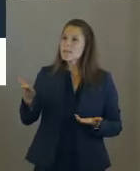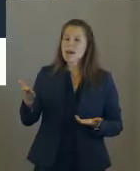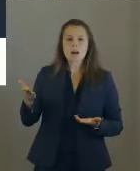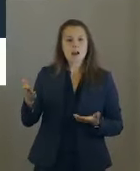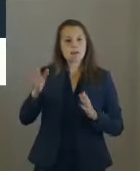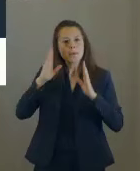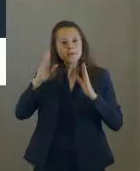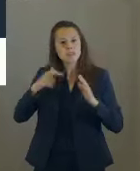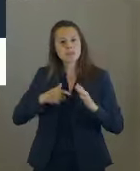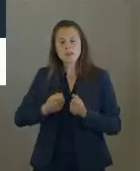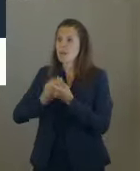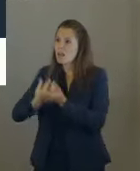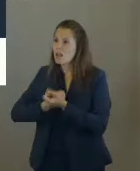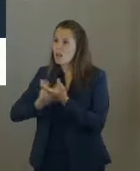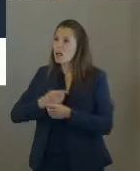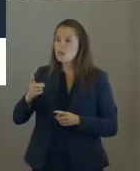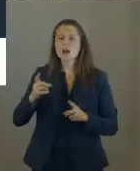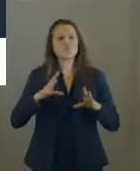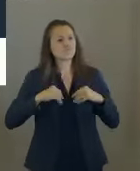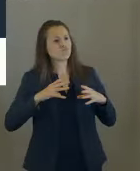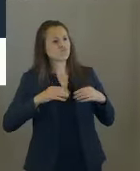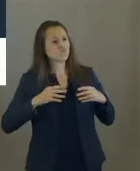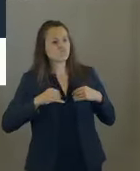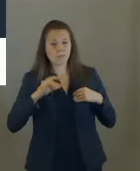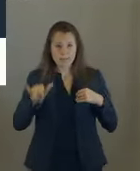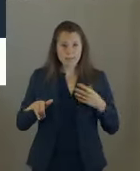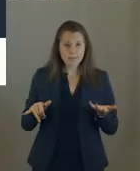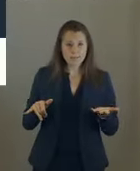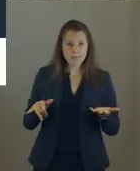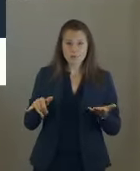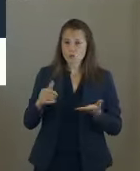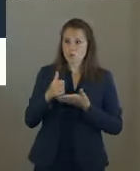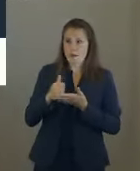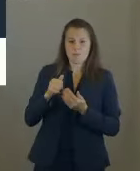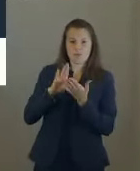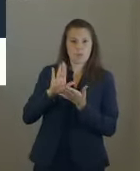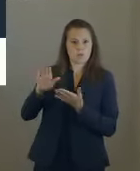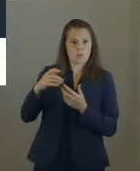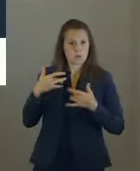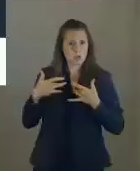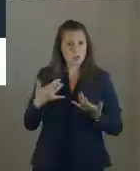you, that there was somebody there to listen to your concerns, to address those concerns for you?